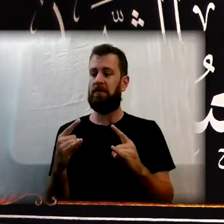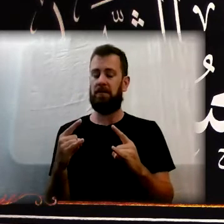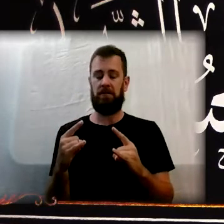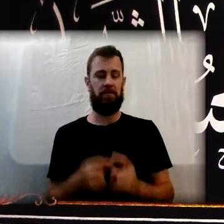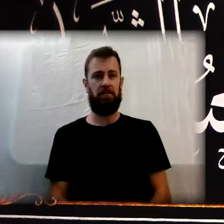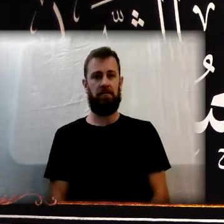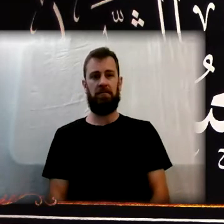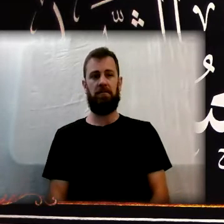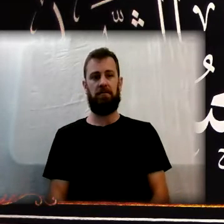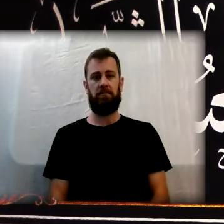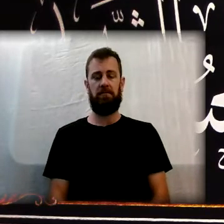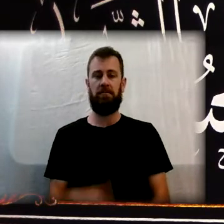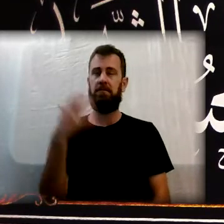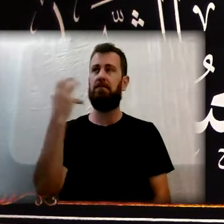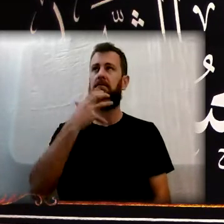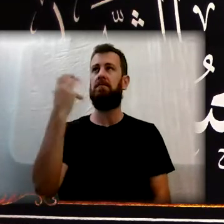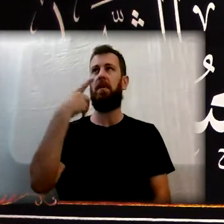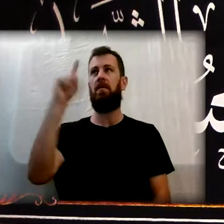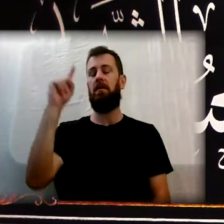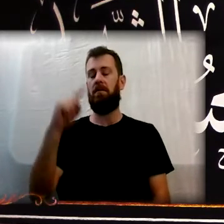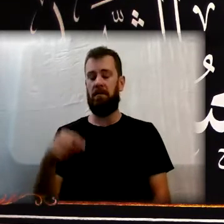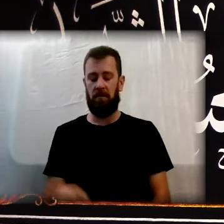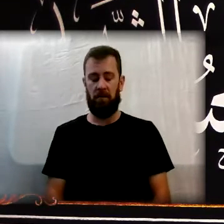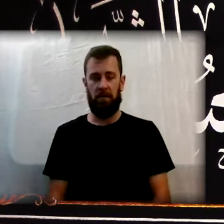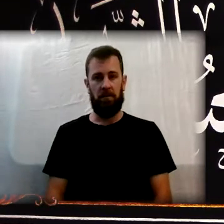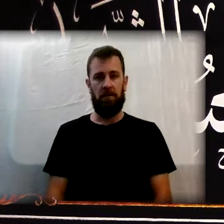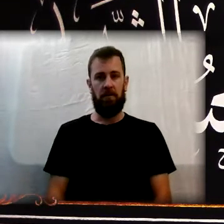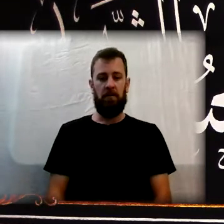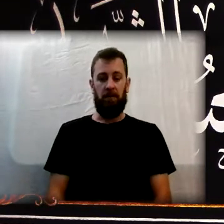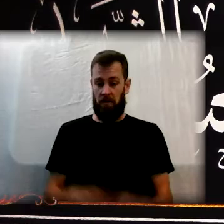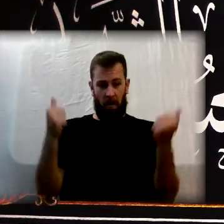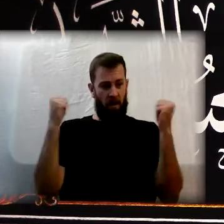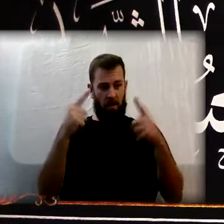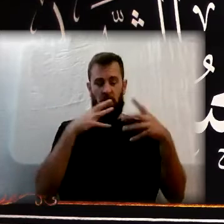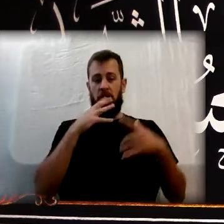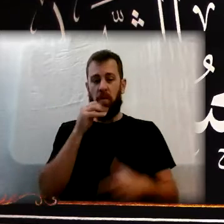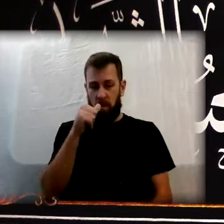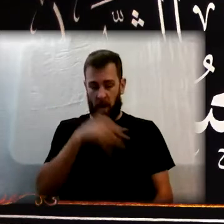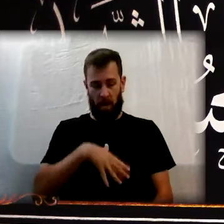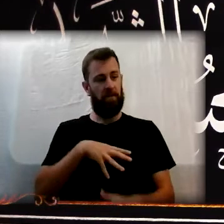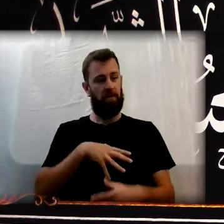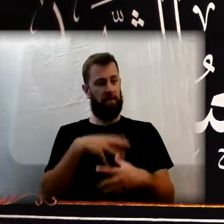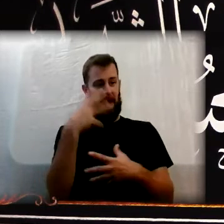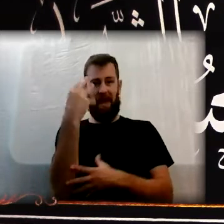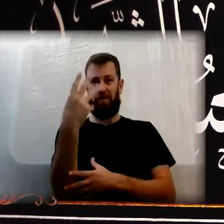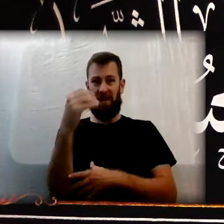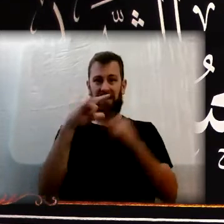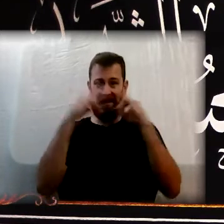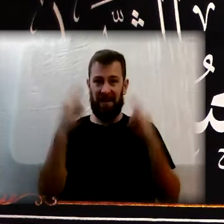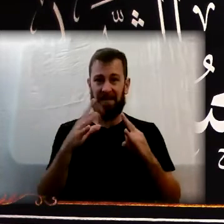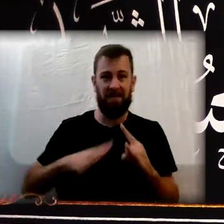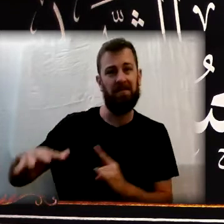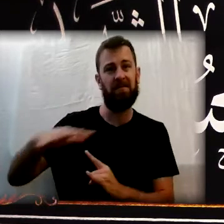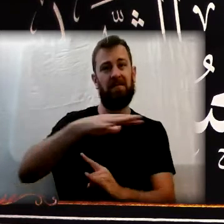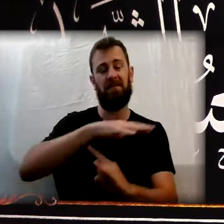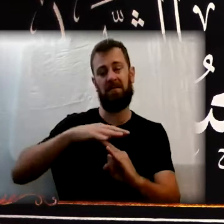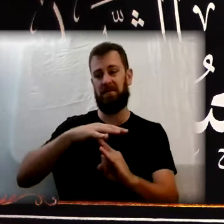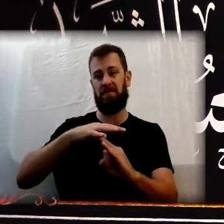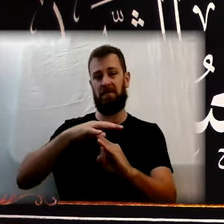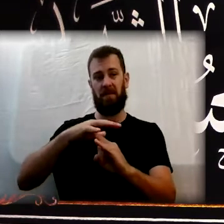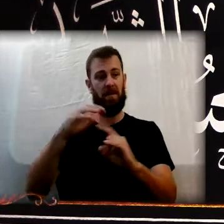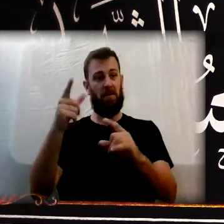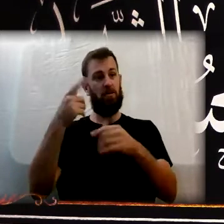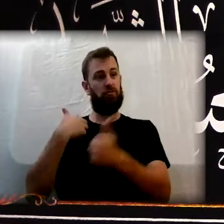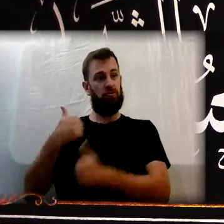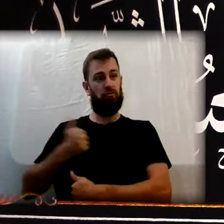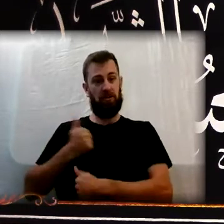ala Allah. Ajrukum ala Allah." Once all the women were outside the tents, the Ashqiya did not